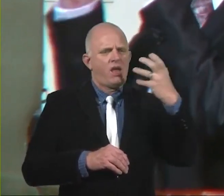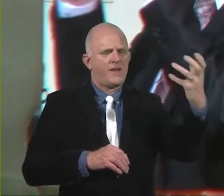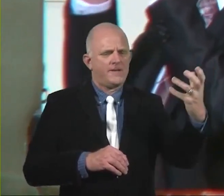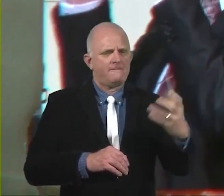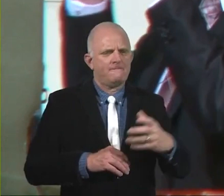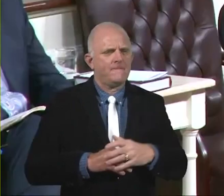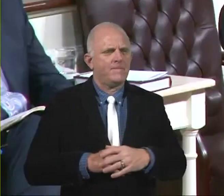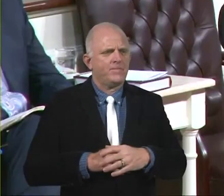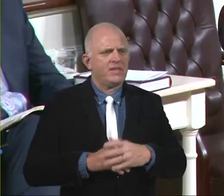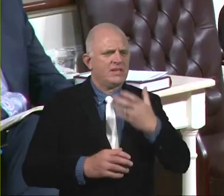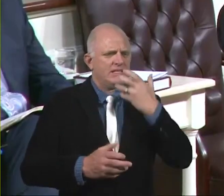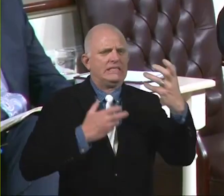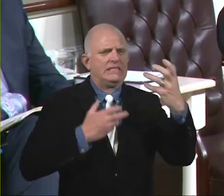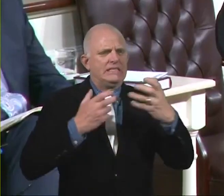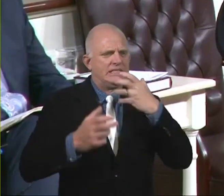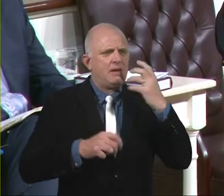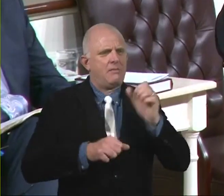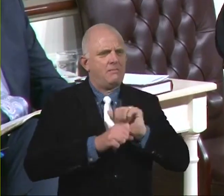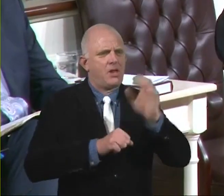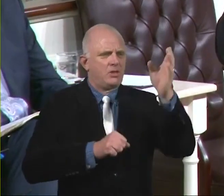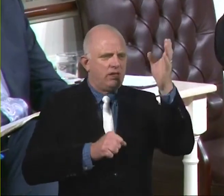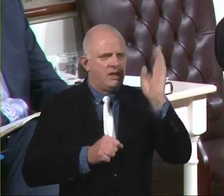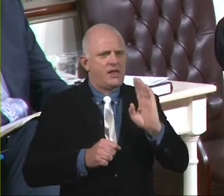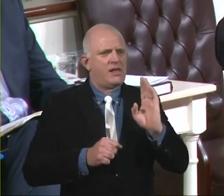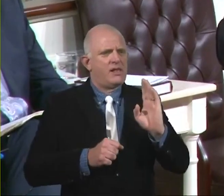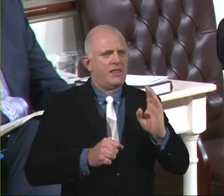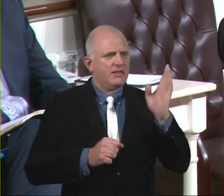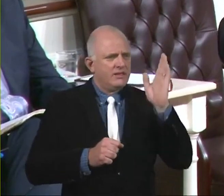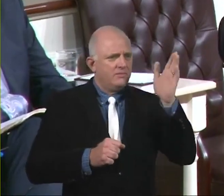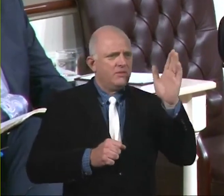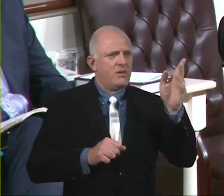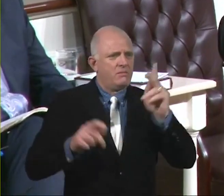In the mount of God, they're going to see this.